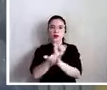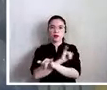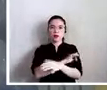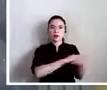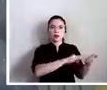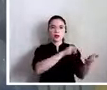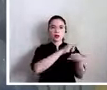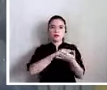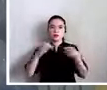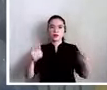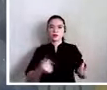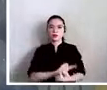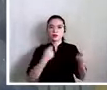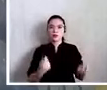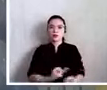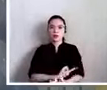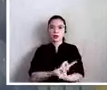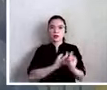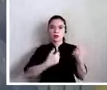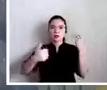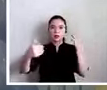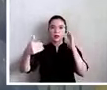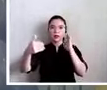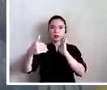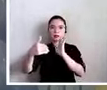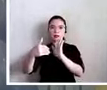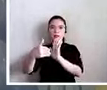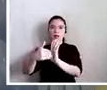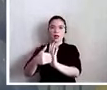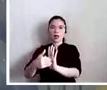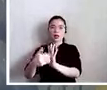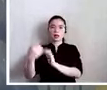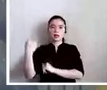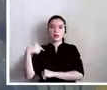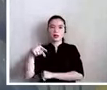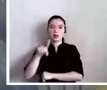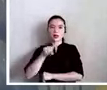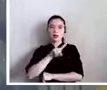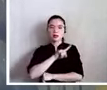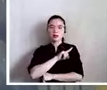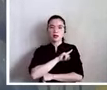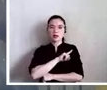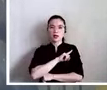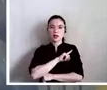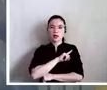forgive those who trespass against